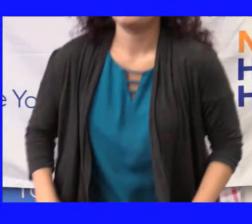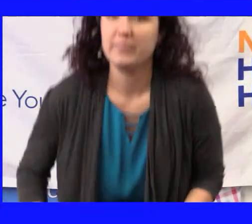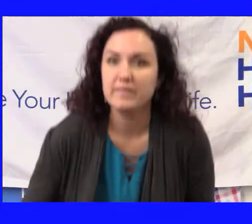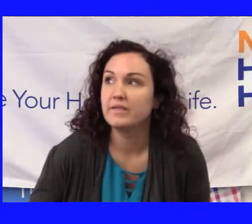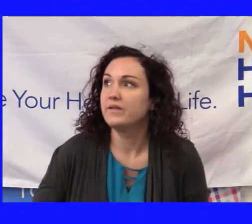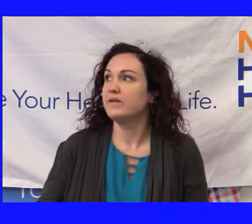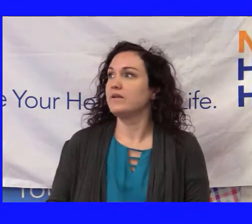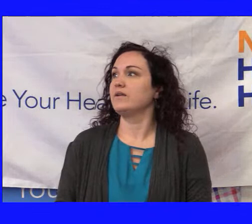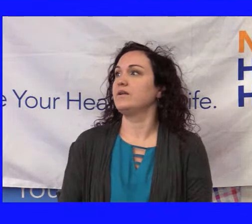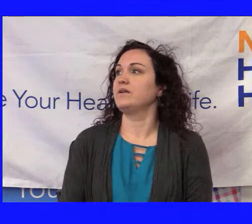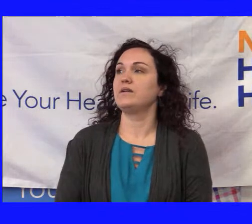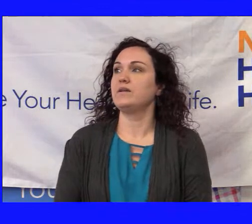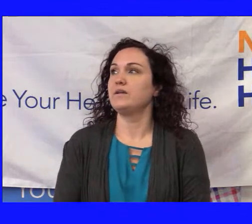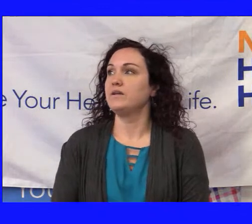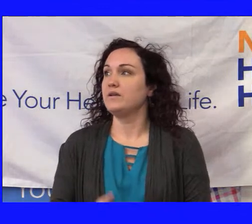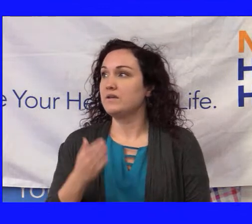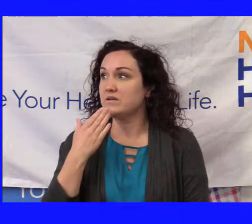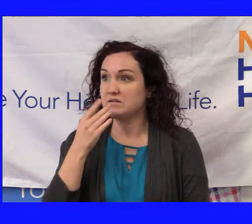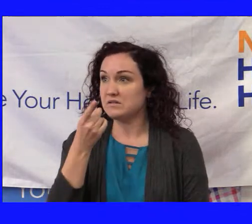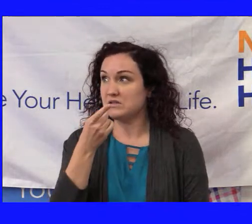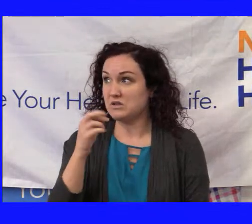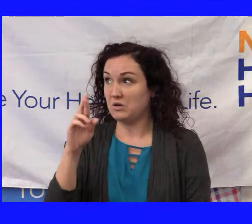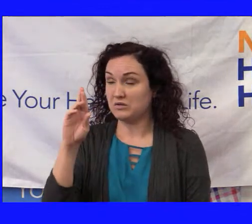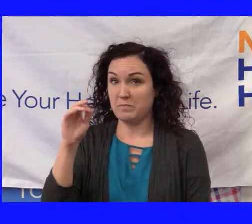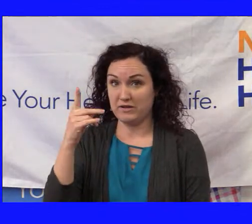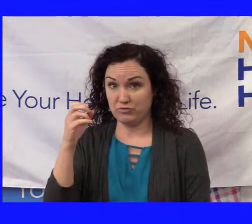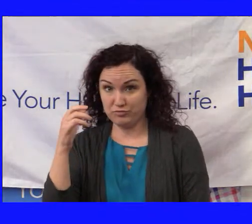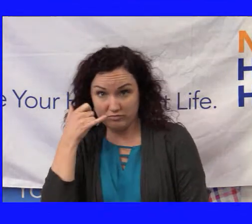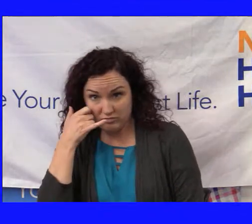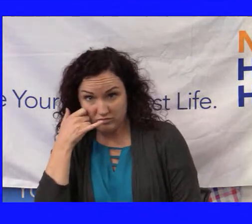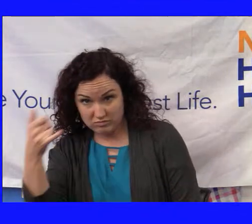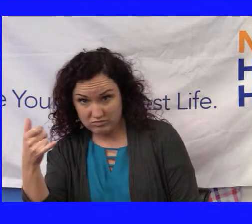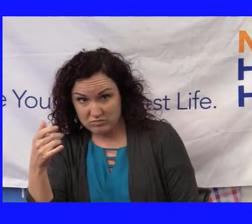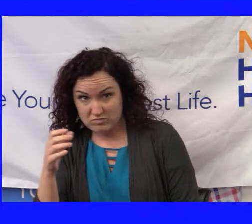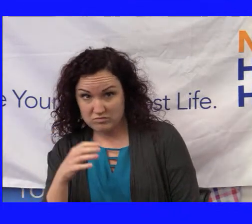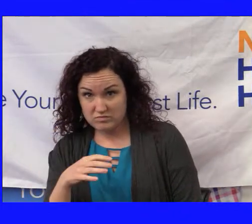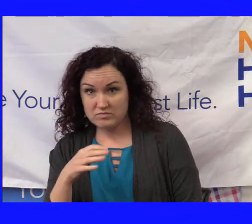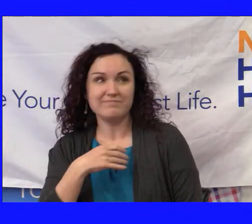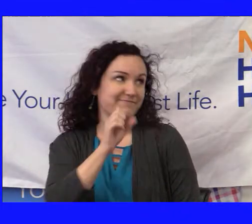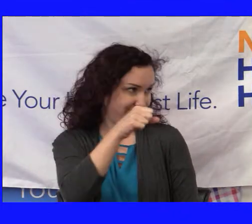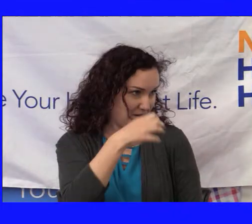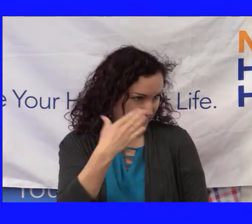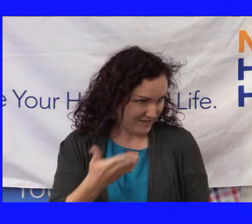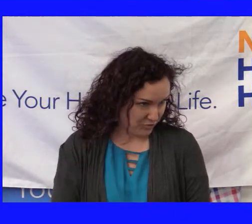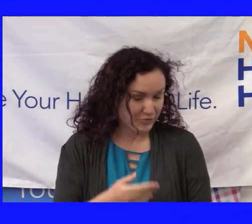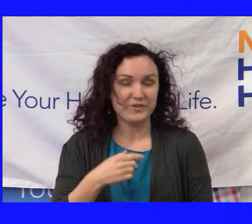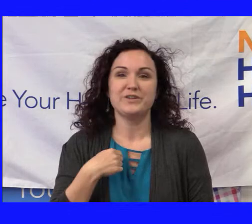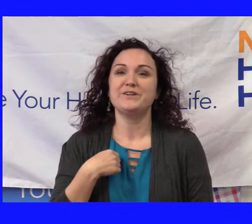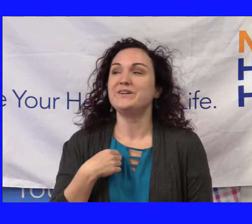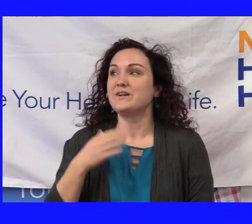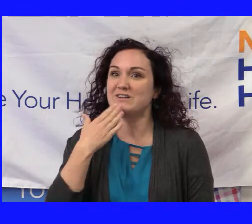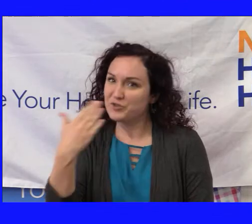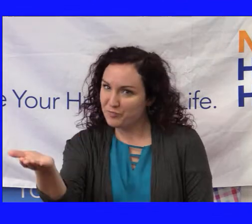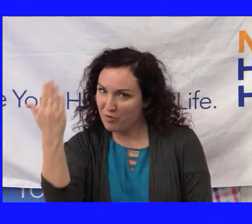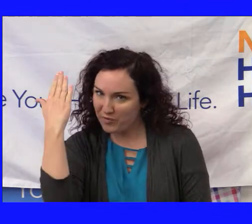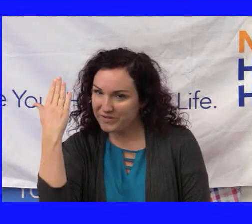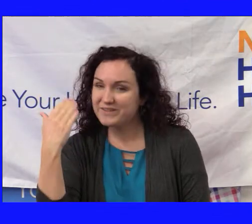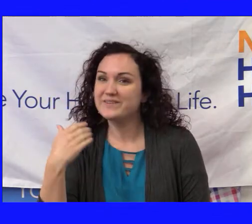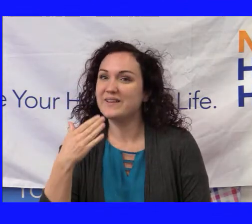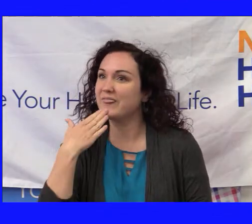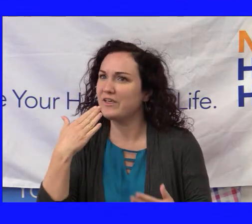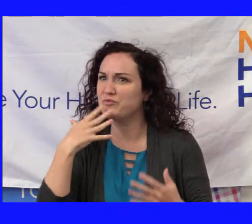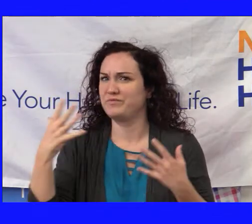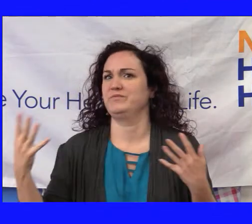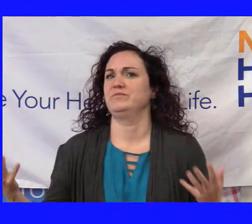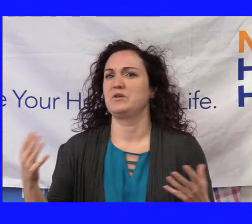Thank you. Is Dr. Badner on the line? Yes, I am. Good morning, and thank you very